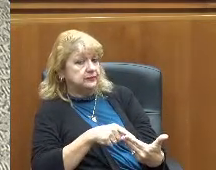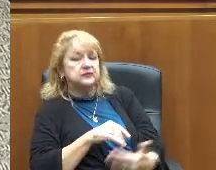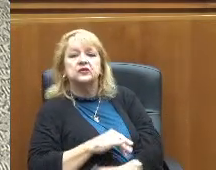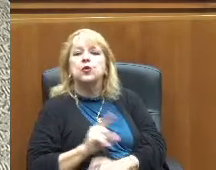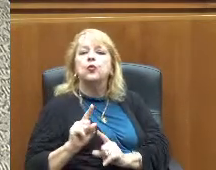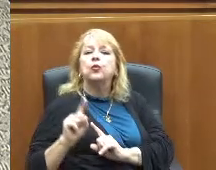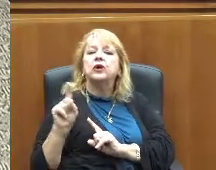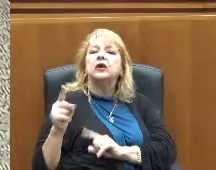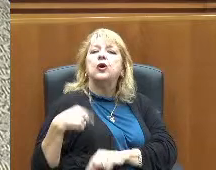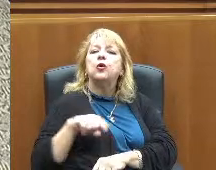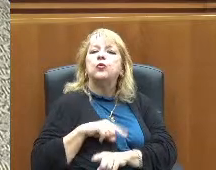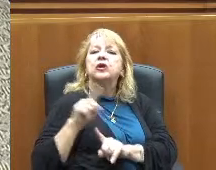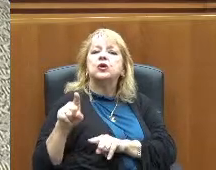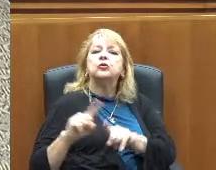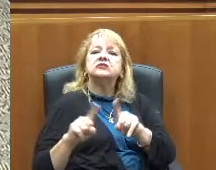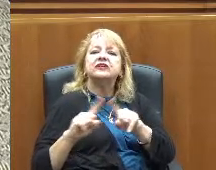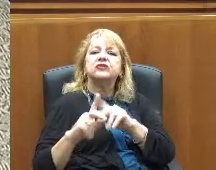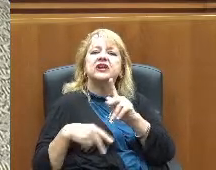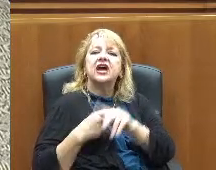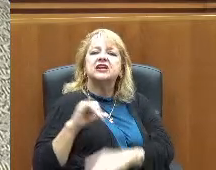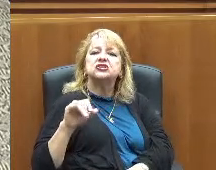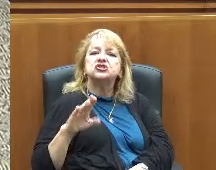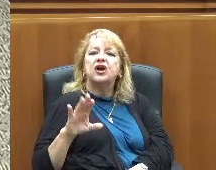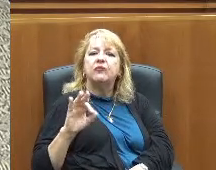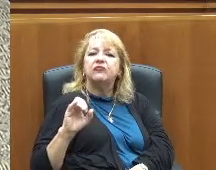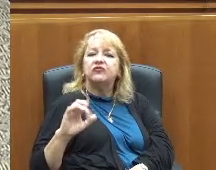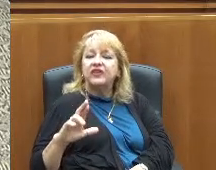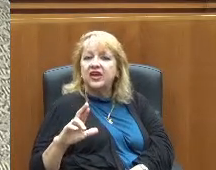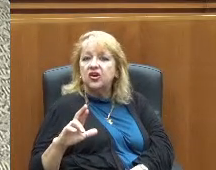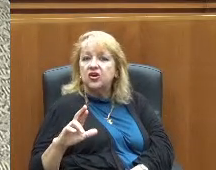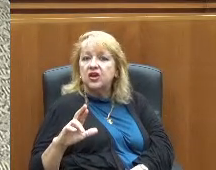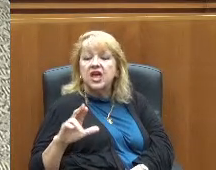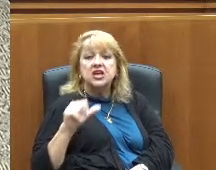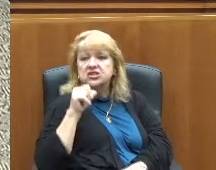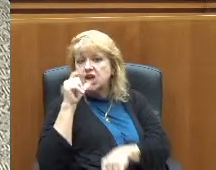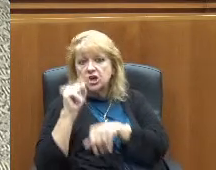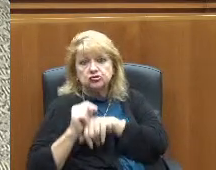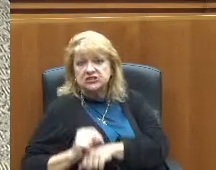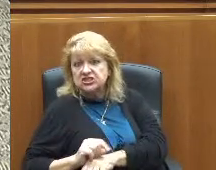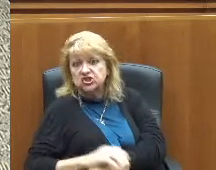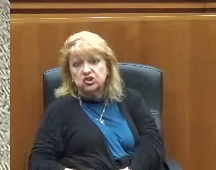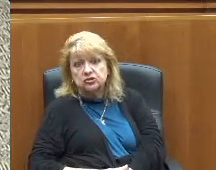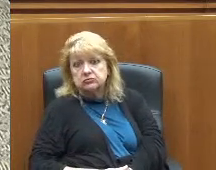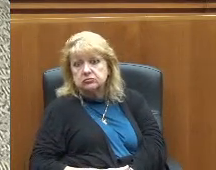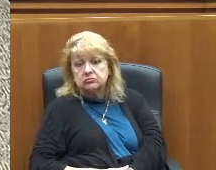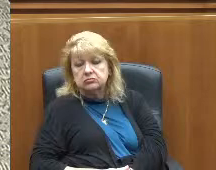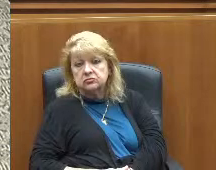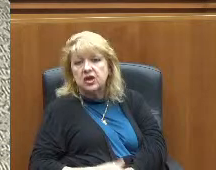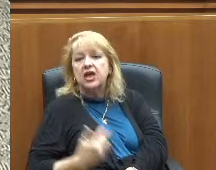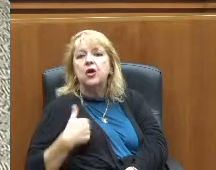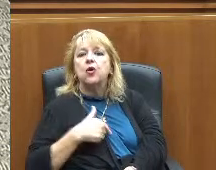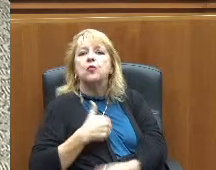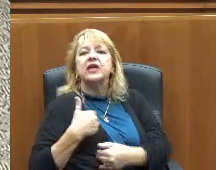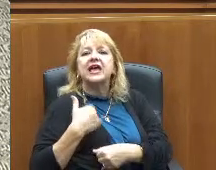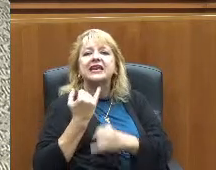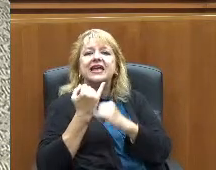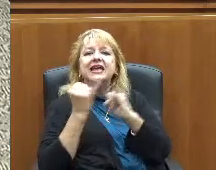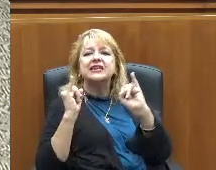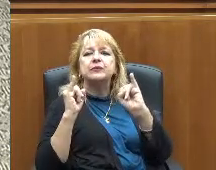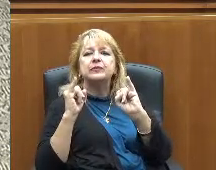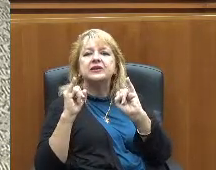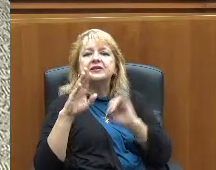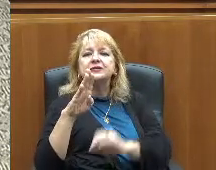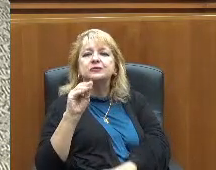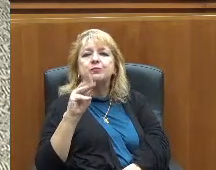different types of job fairs where, just non-traditional. even if we had something at the Independence